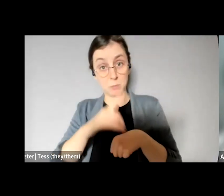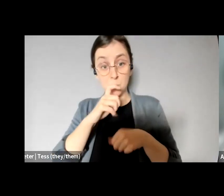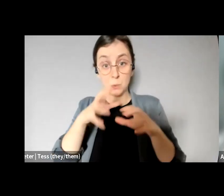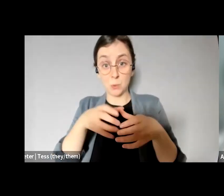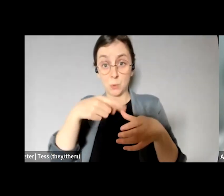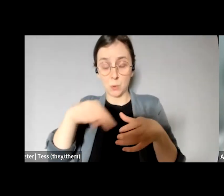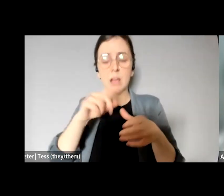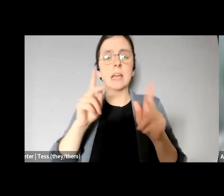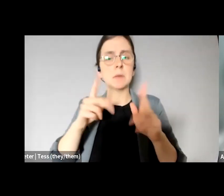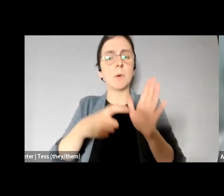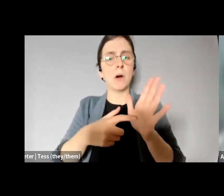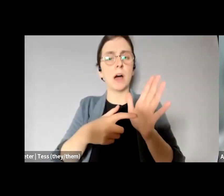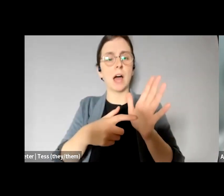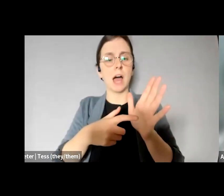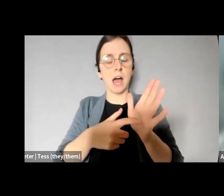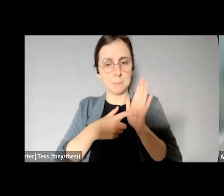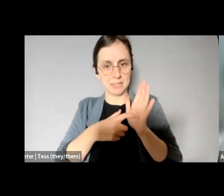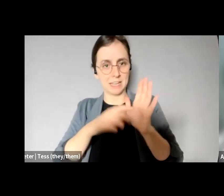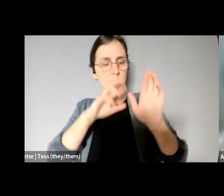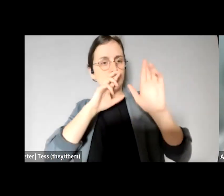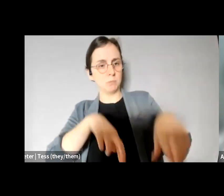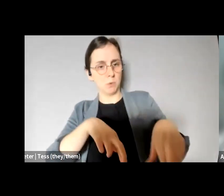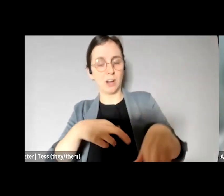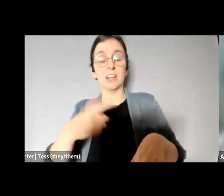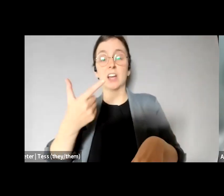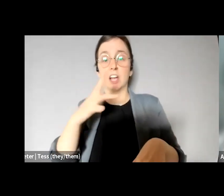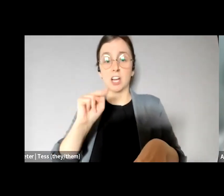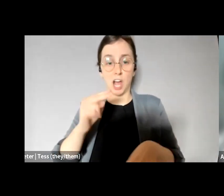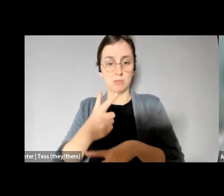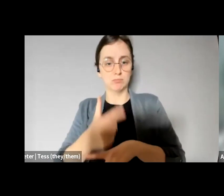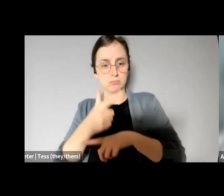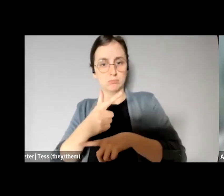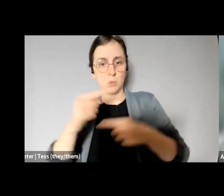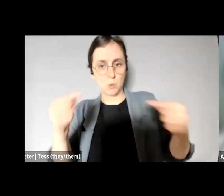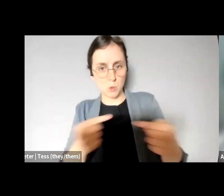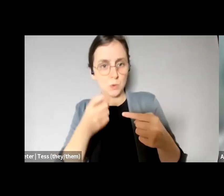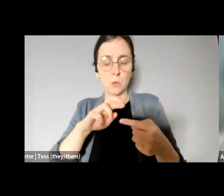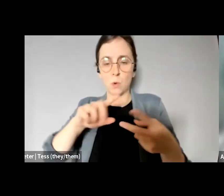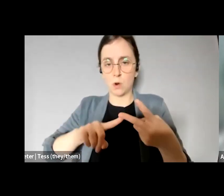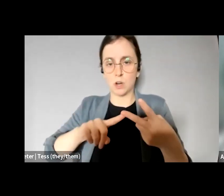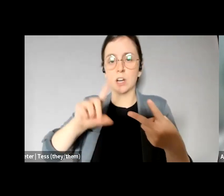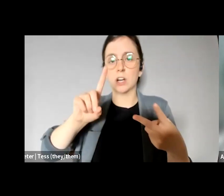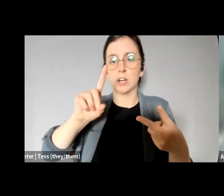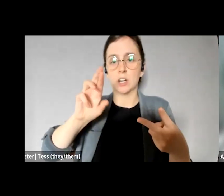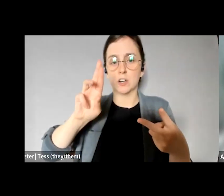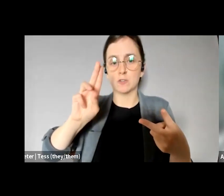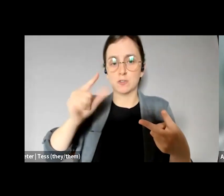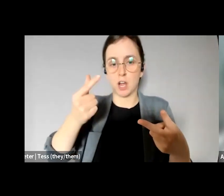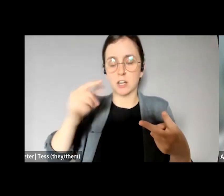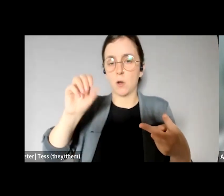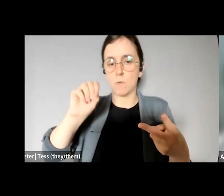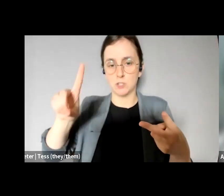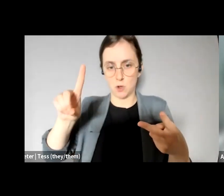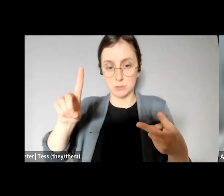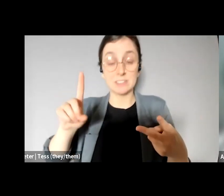obligated to report gunshot wounds or drug overdoses, right? So any practitioners or researchers or policymakers who've looked at